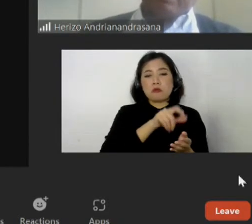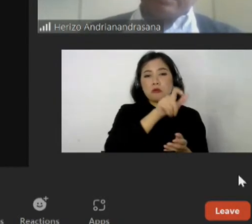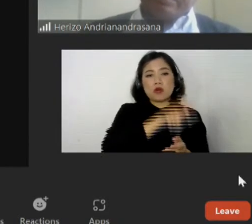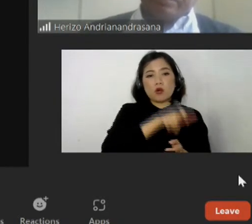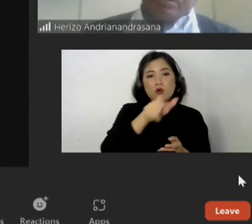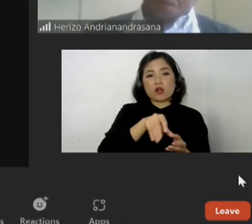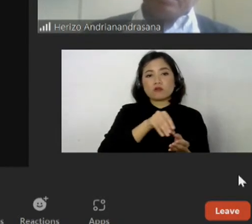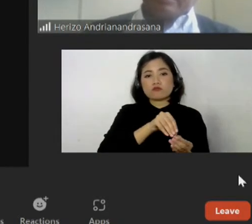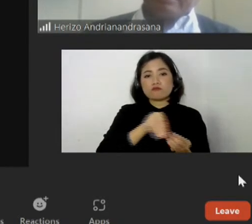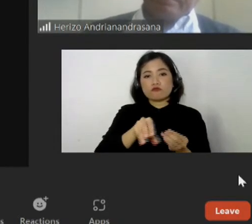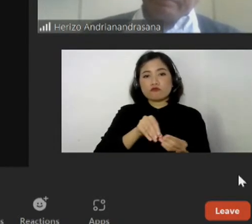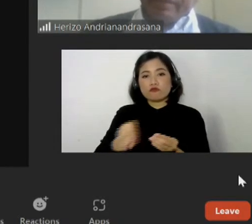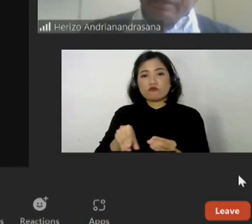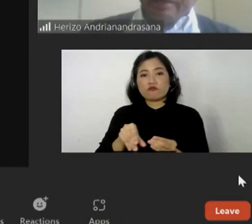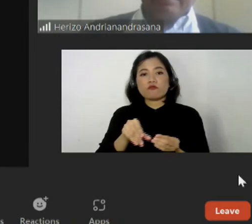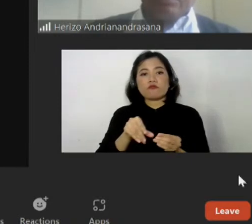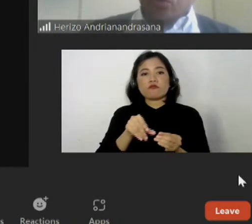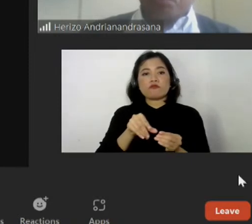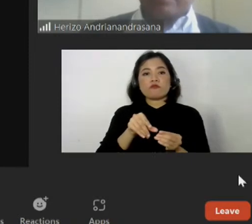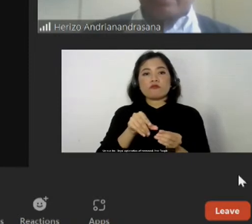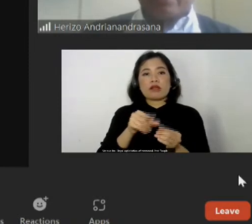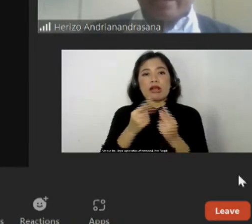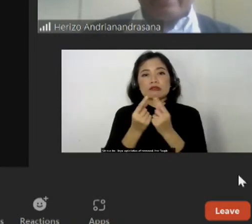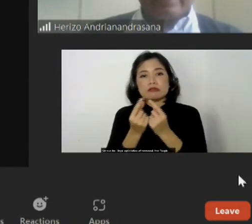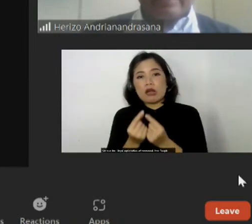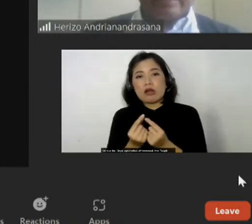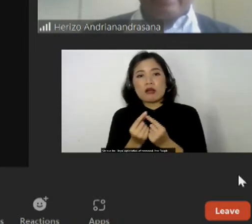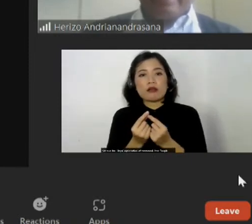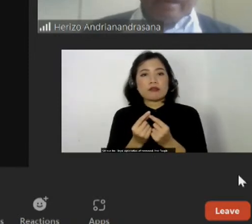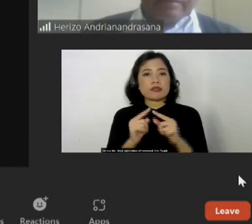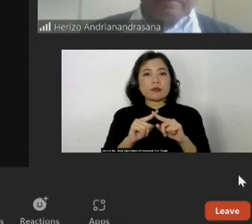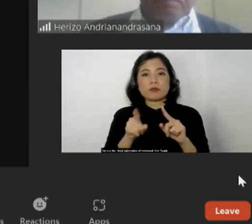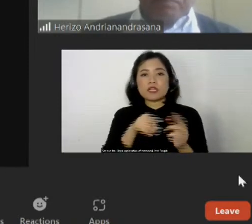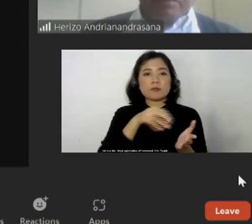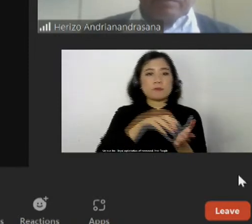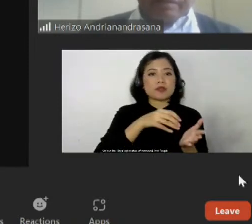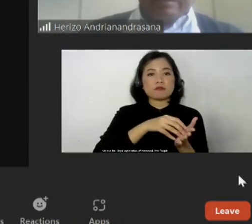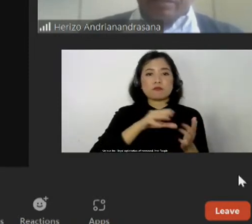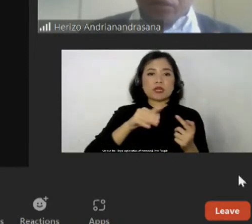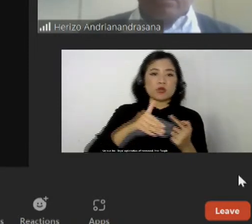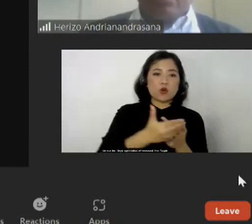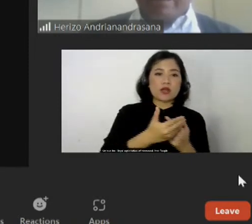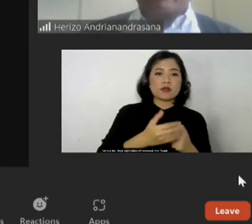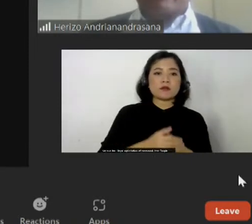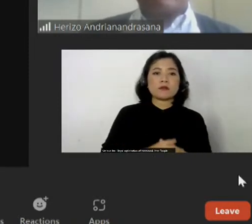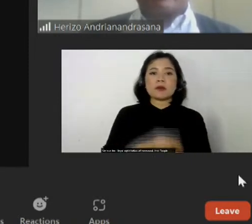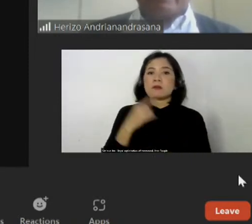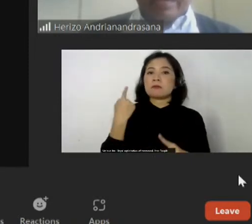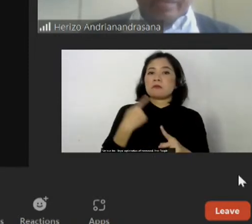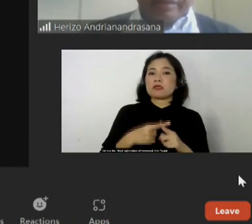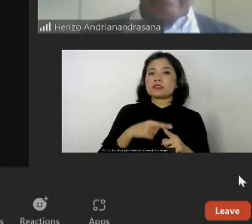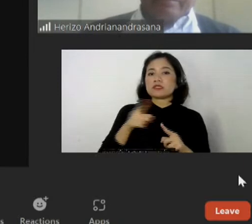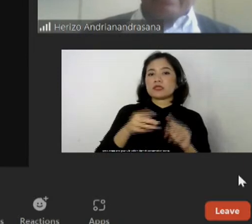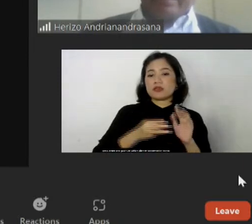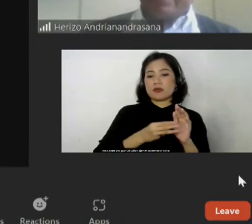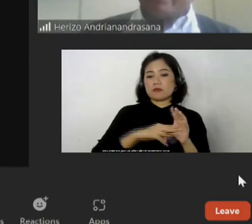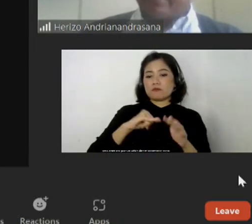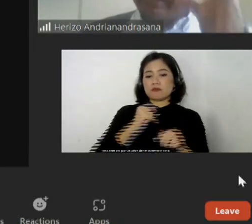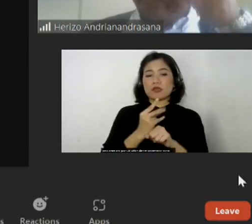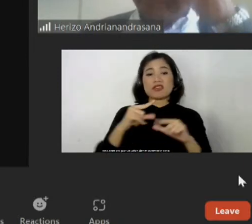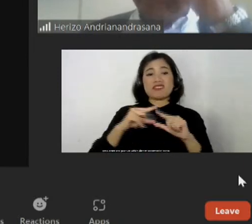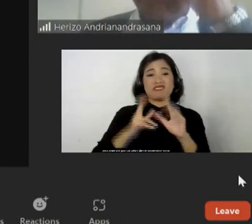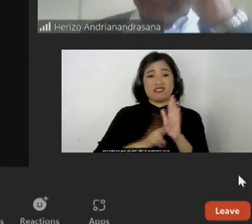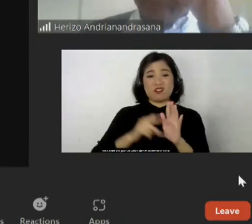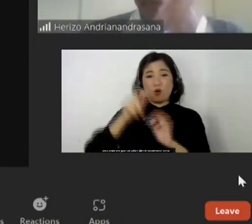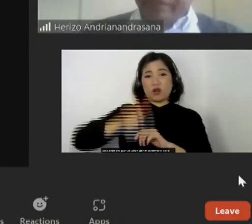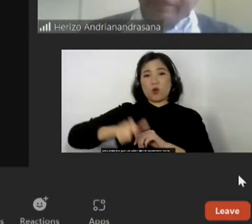strict conservation zones, and jobs are created, and people, including the migrants, they can make